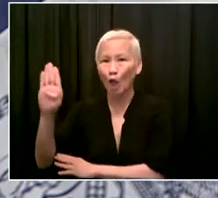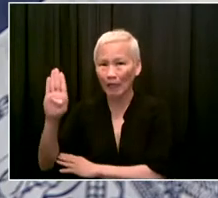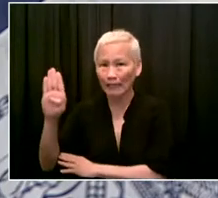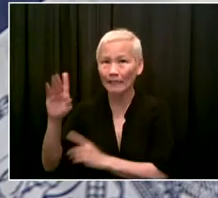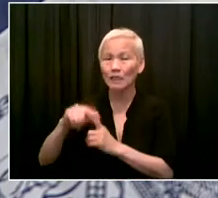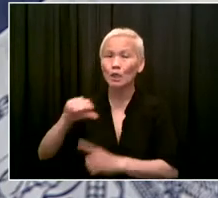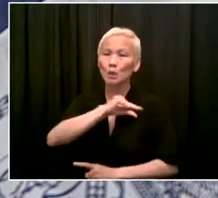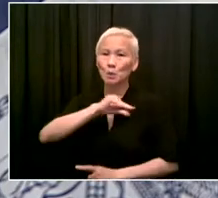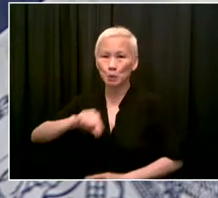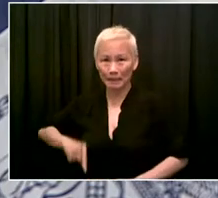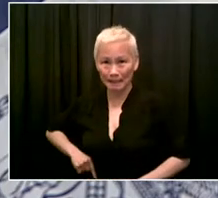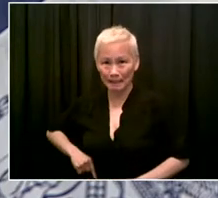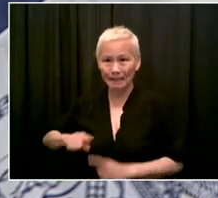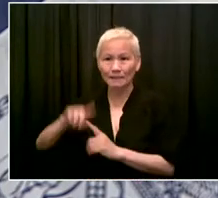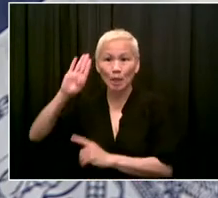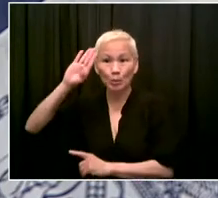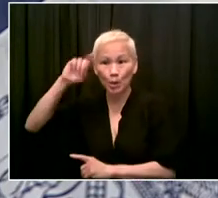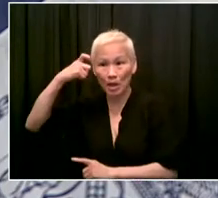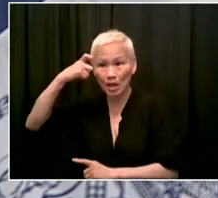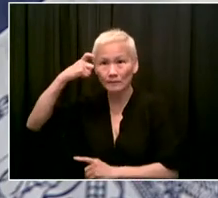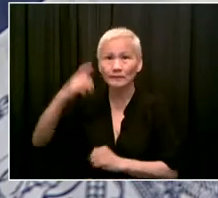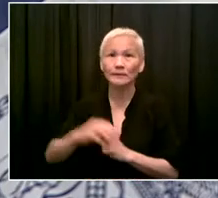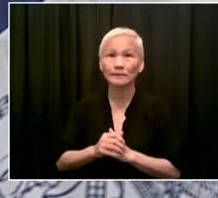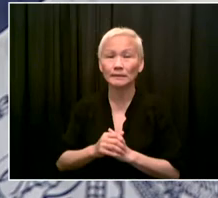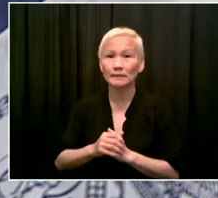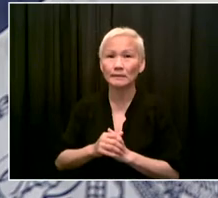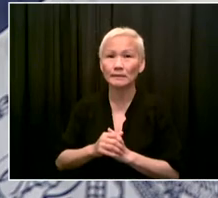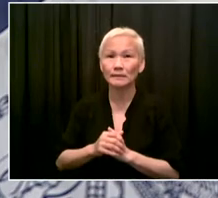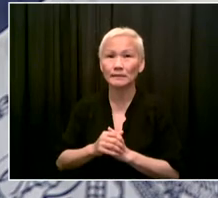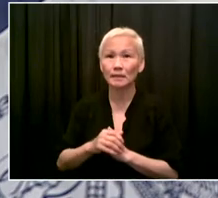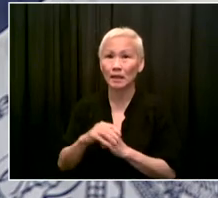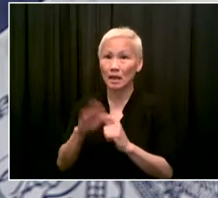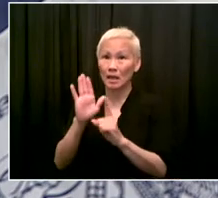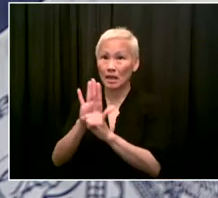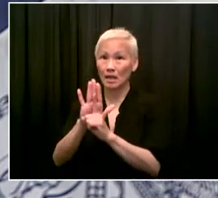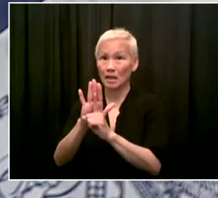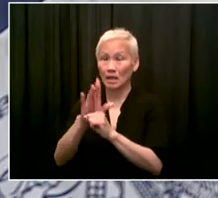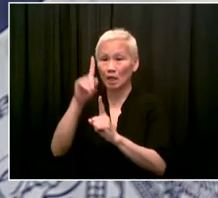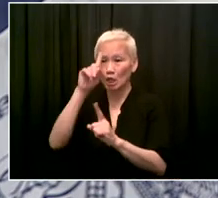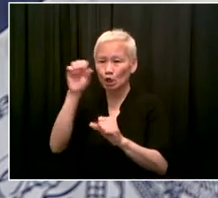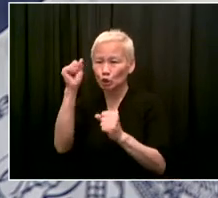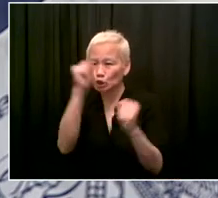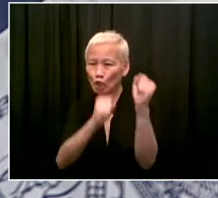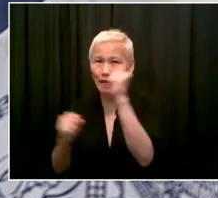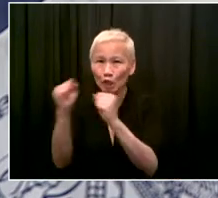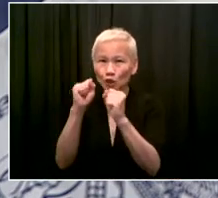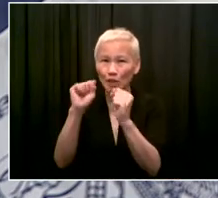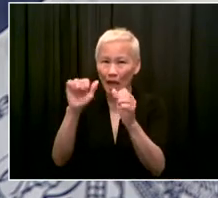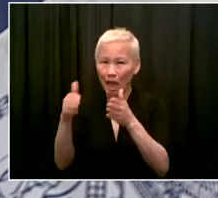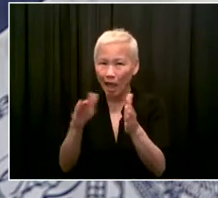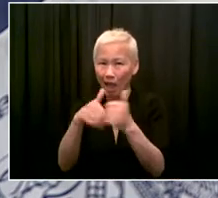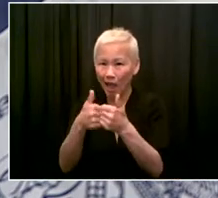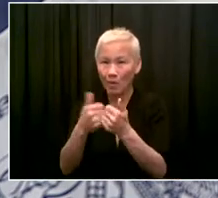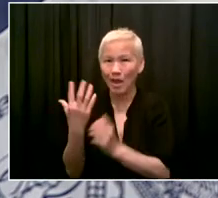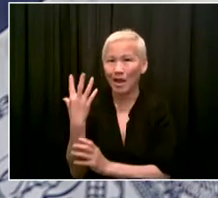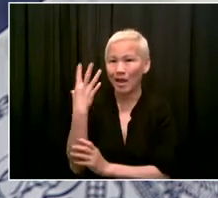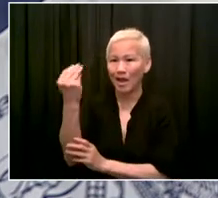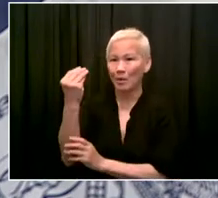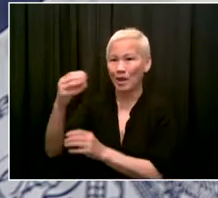borough-focused, working-class-focused strategy. That's a lot of what we did in 2013. We wanted a